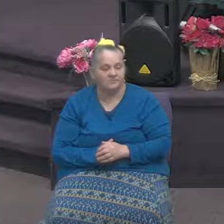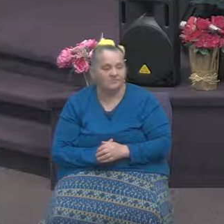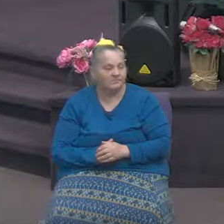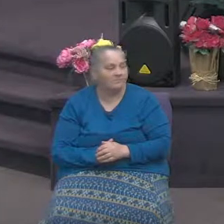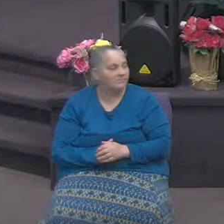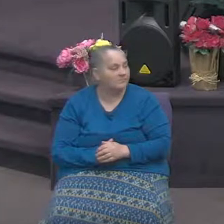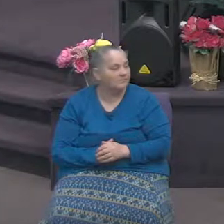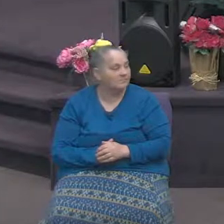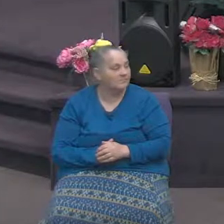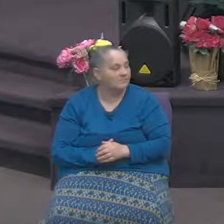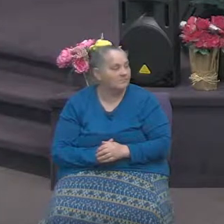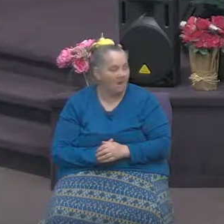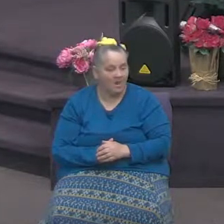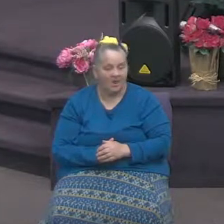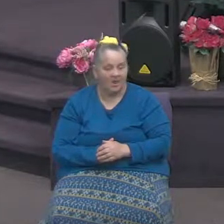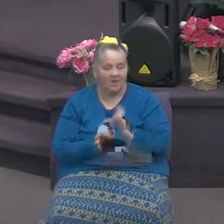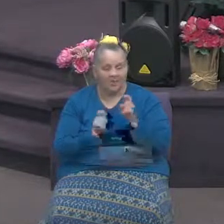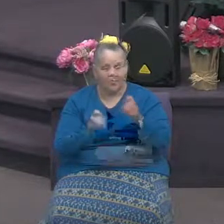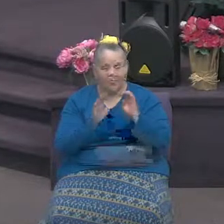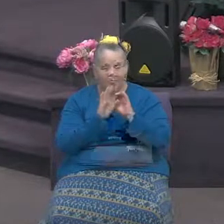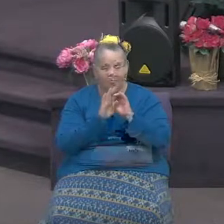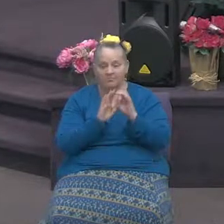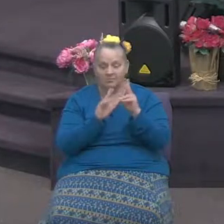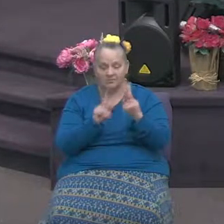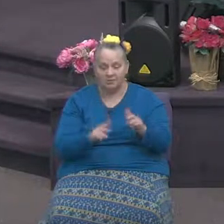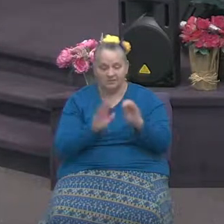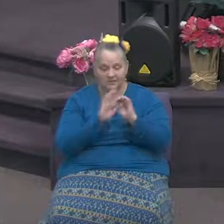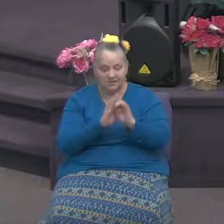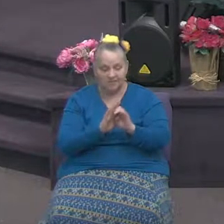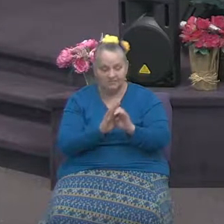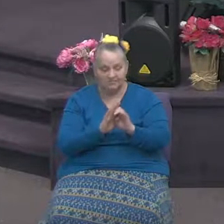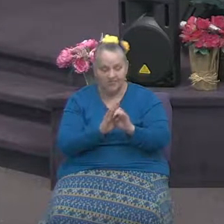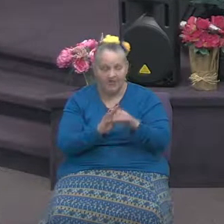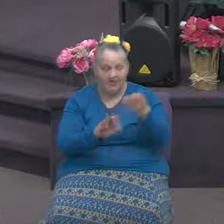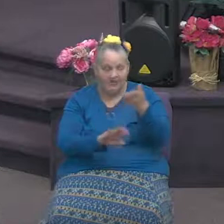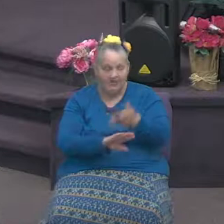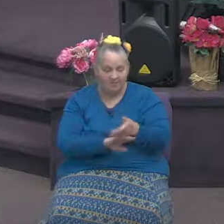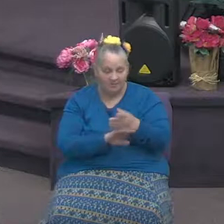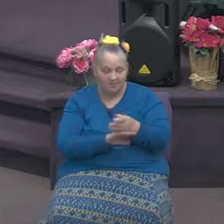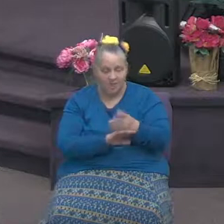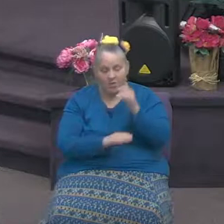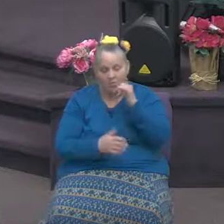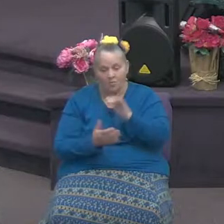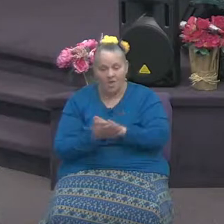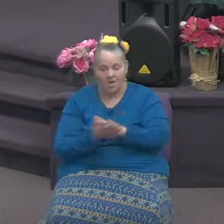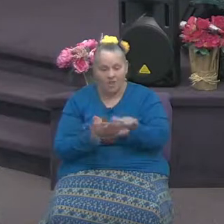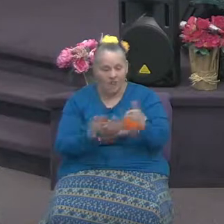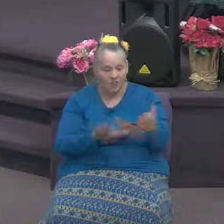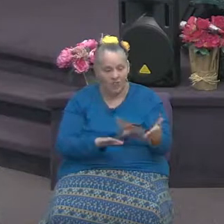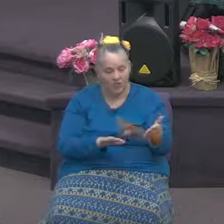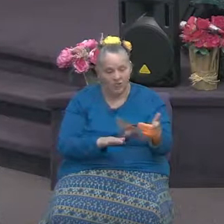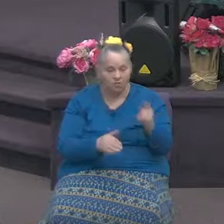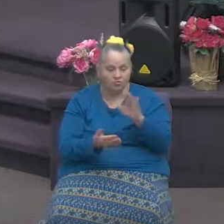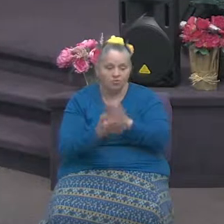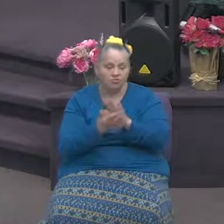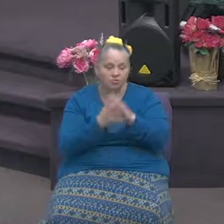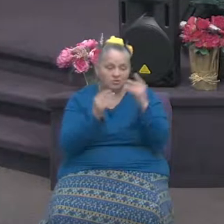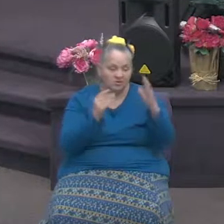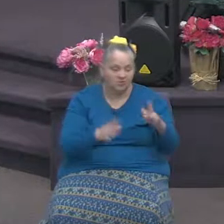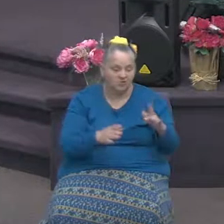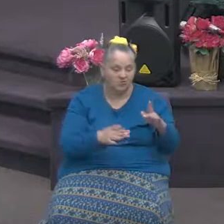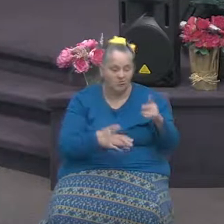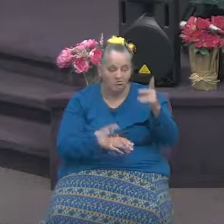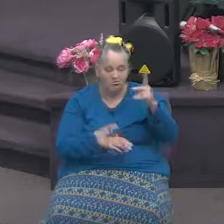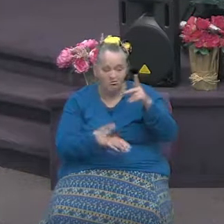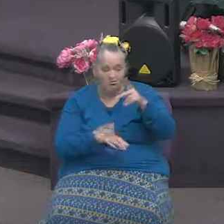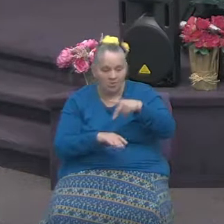I'm going to give you a personal example. After my wife passed, she was a school teacher. The principal of the